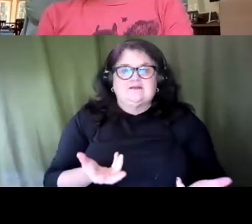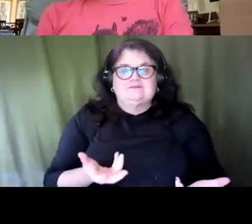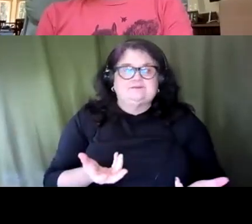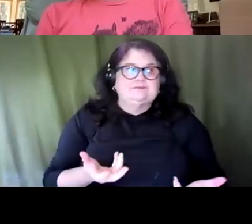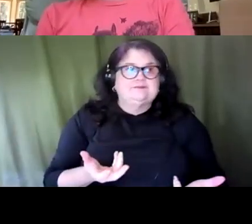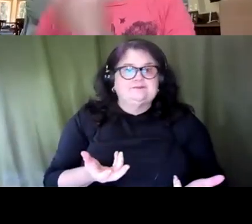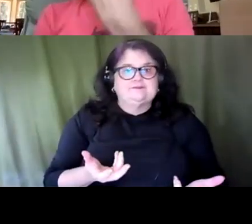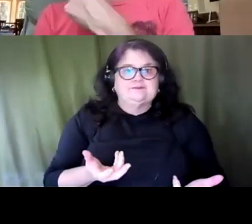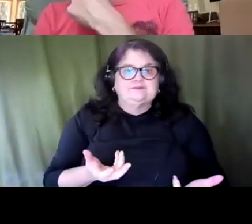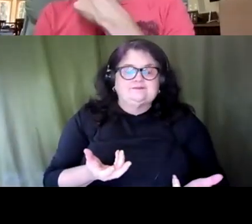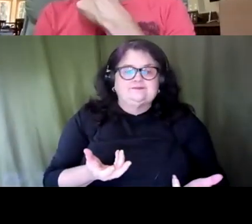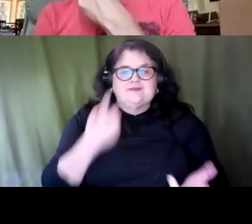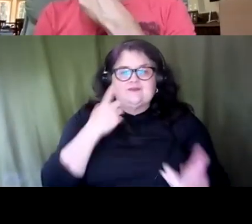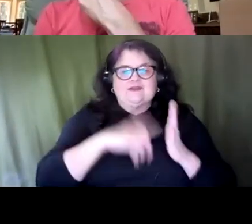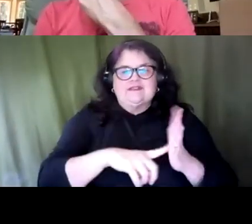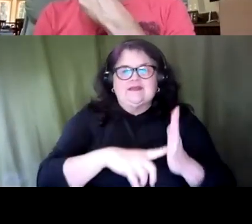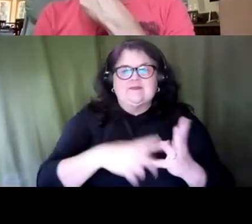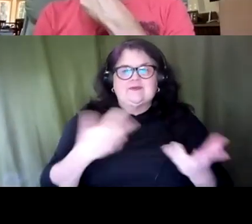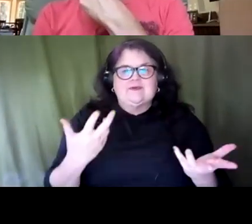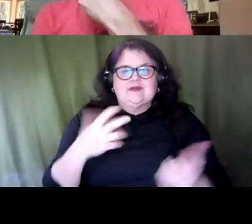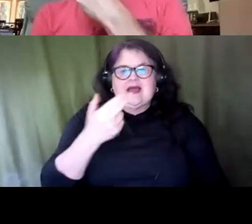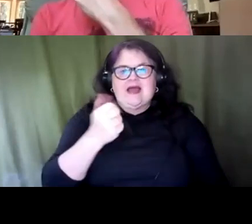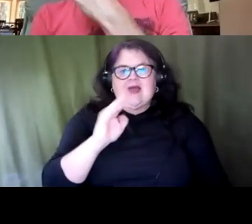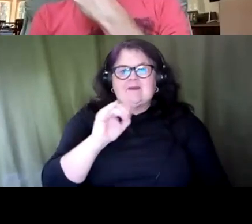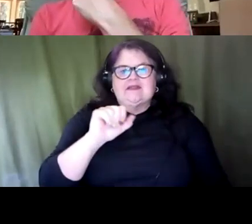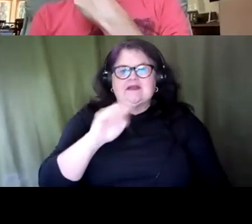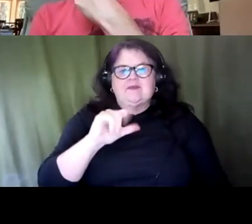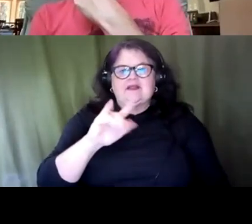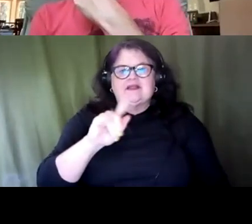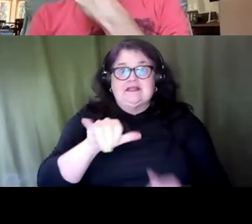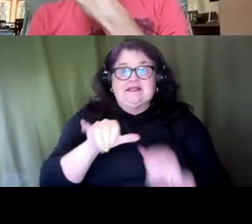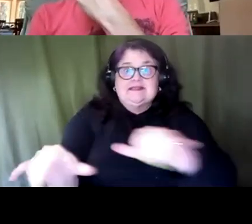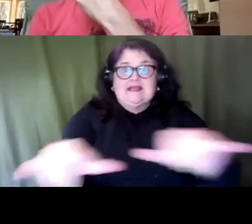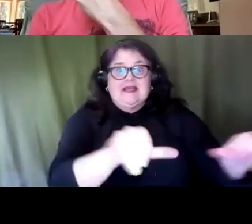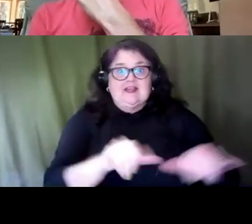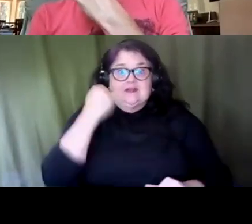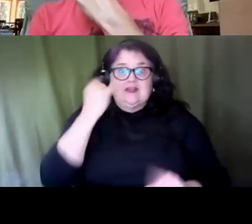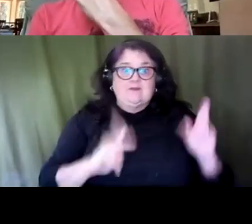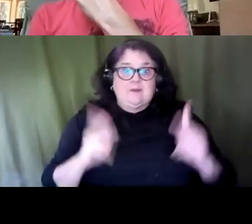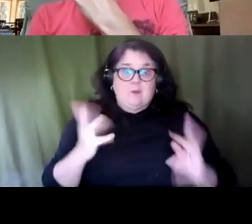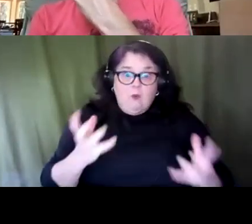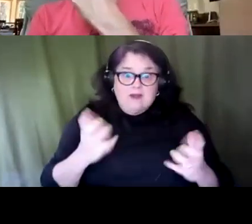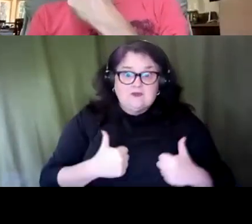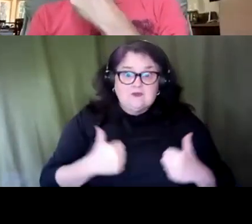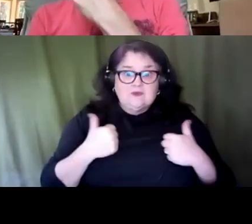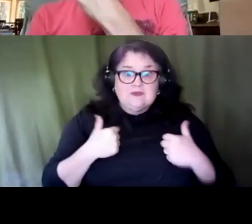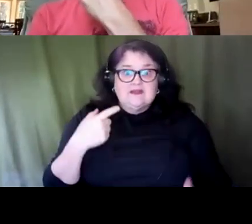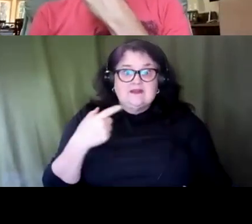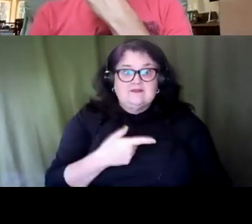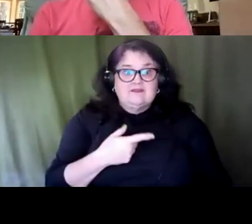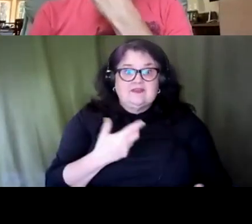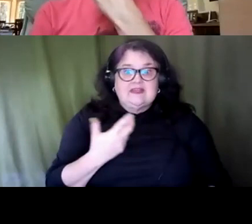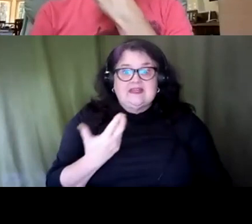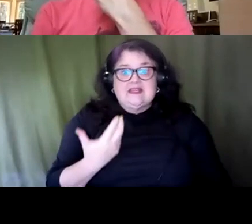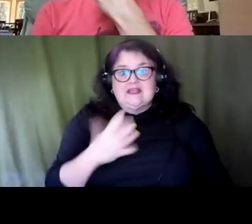an example might be habitability standards. If people want to live in a cob